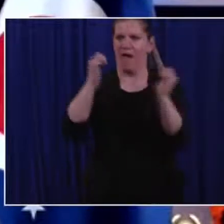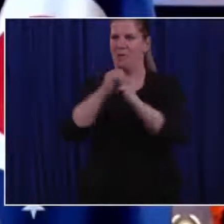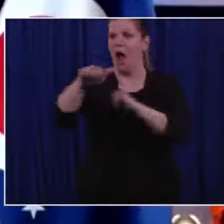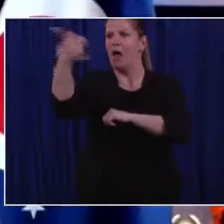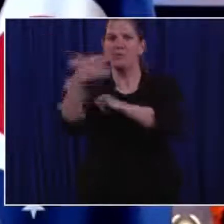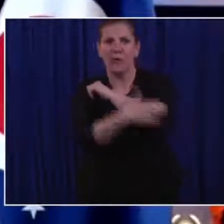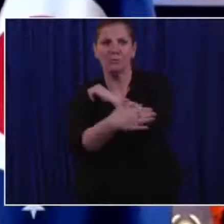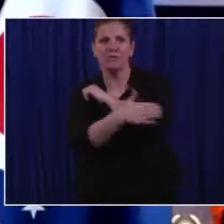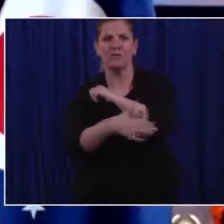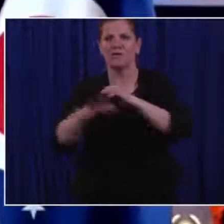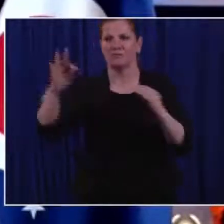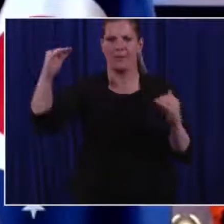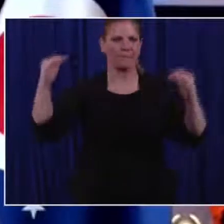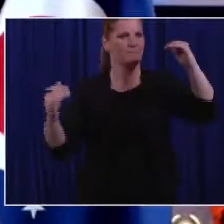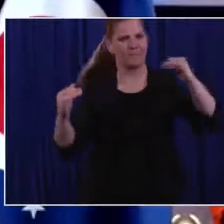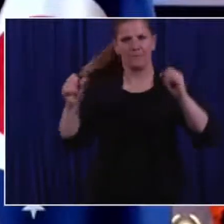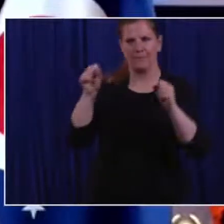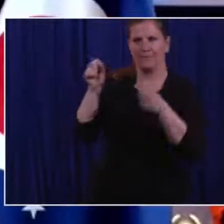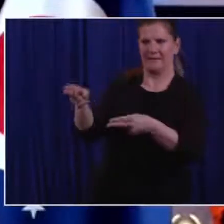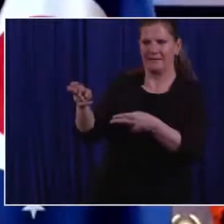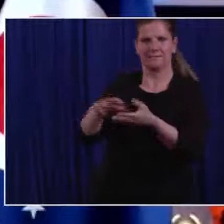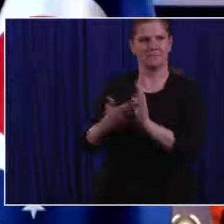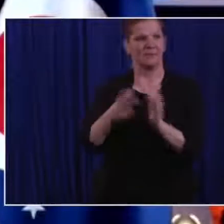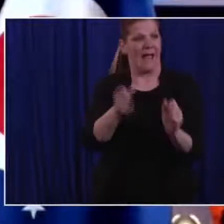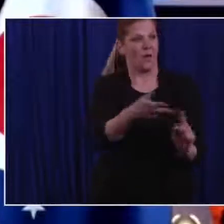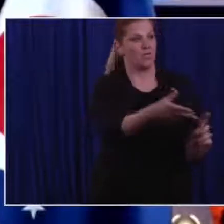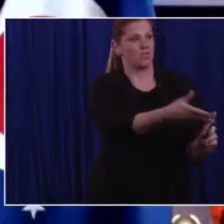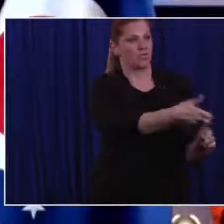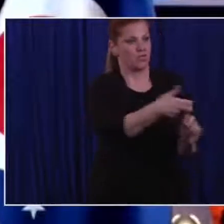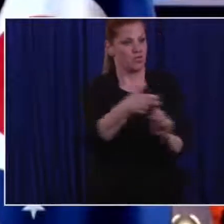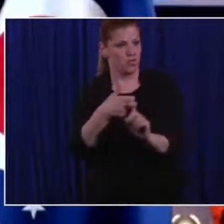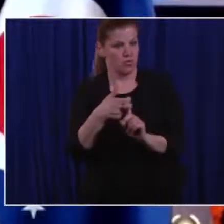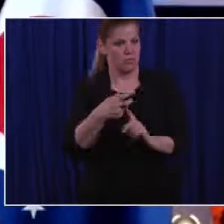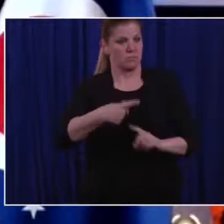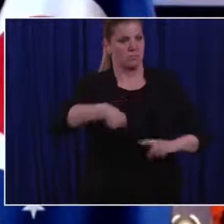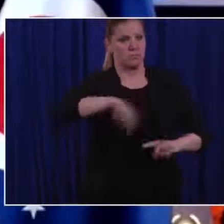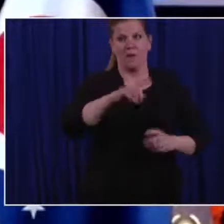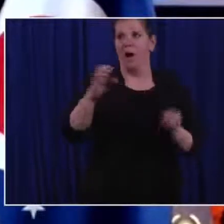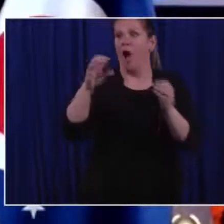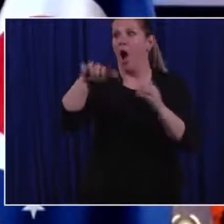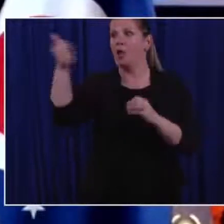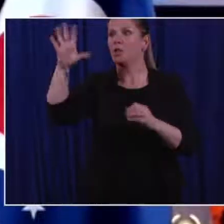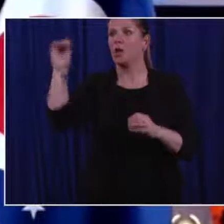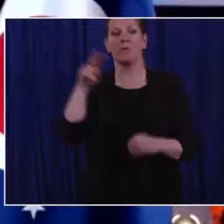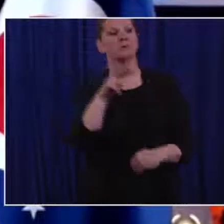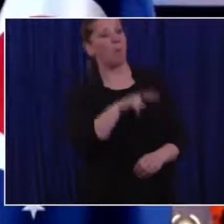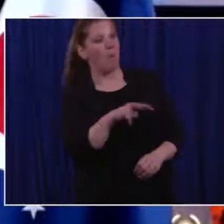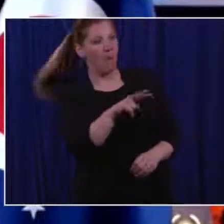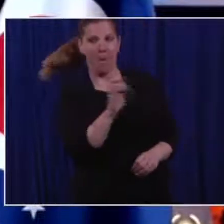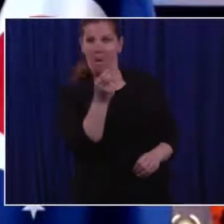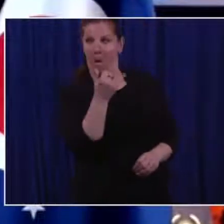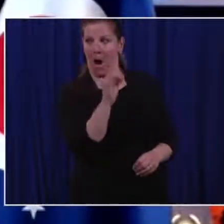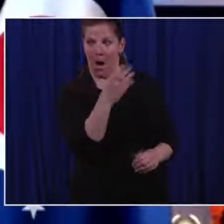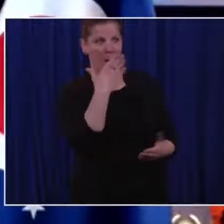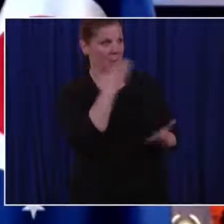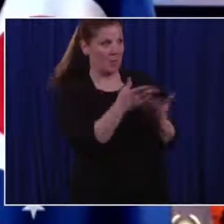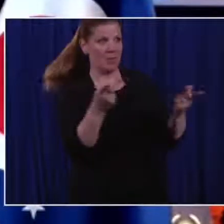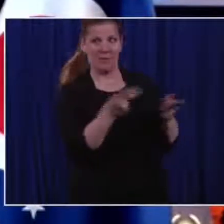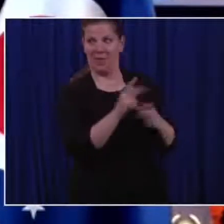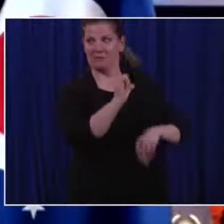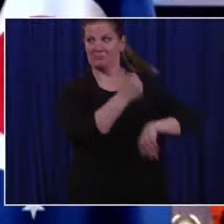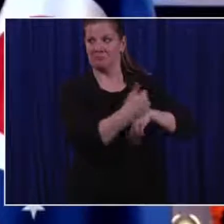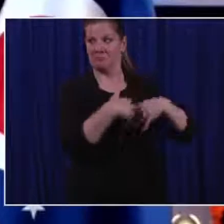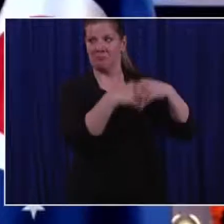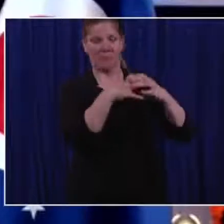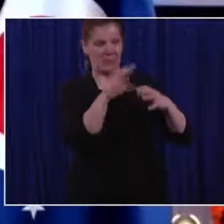supply the talent, then we will recruit more employers to make investments and grow their businesses here. And as we talk about growing business, I